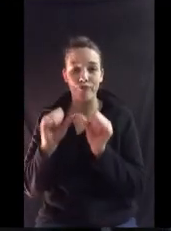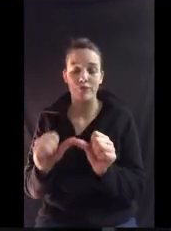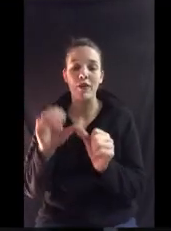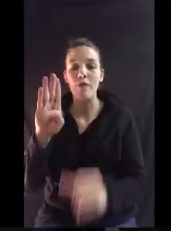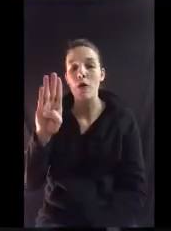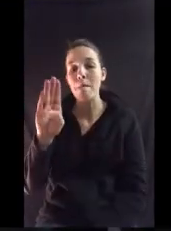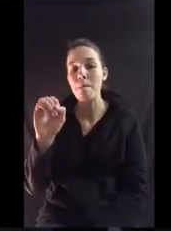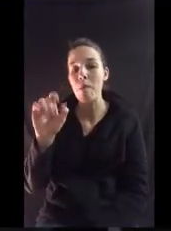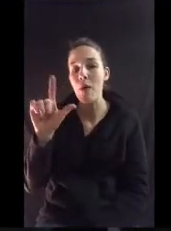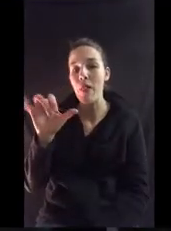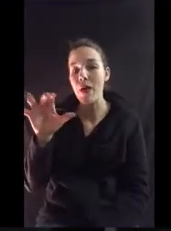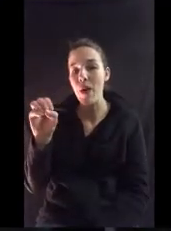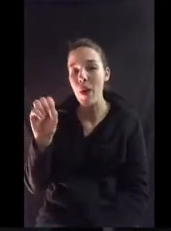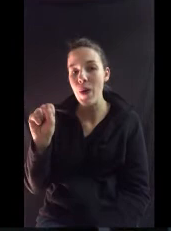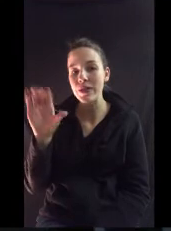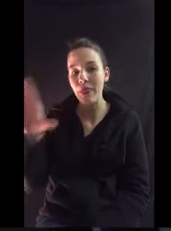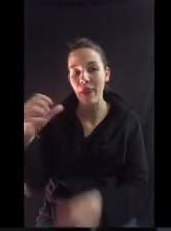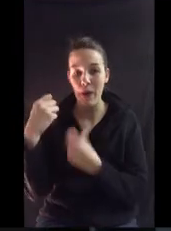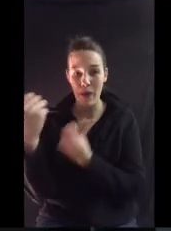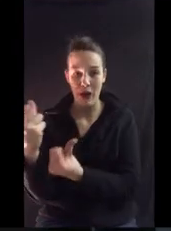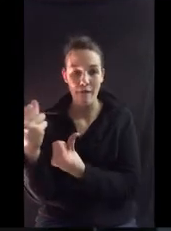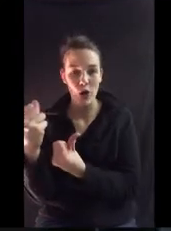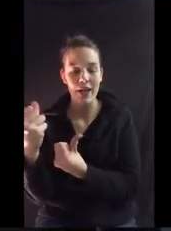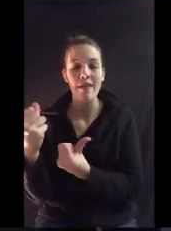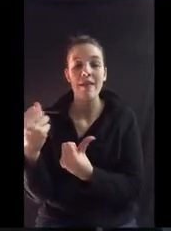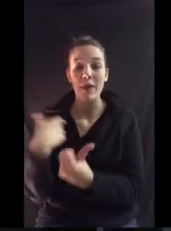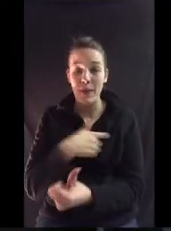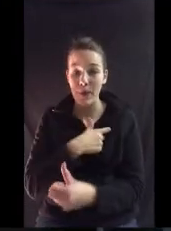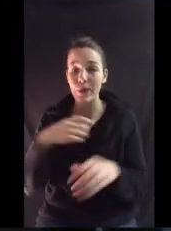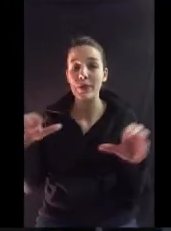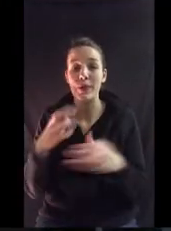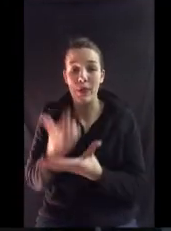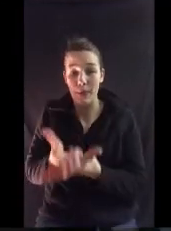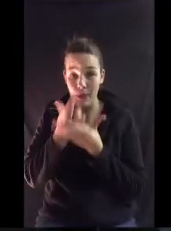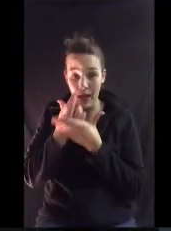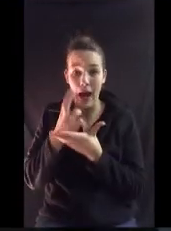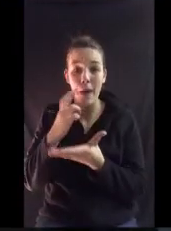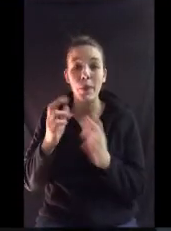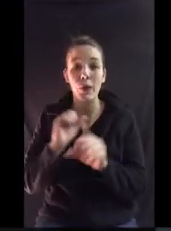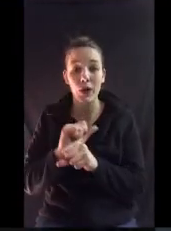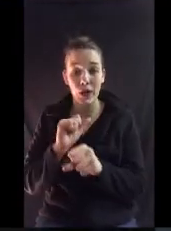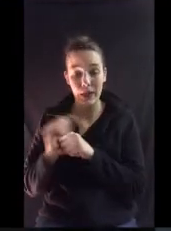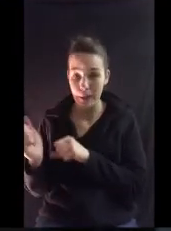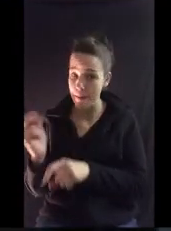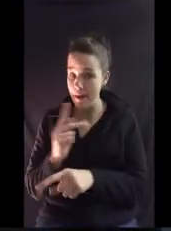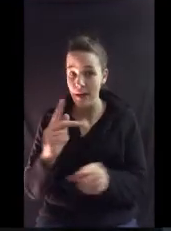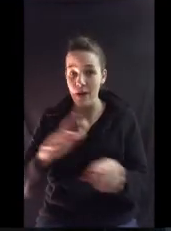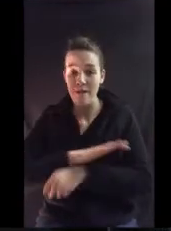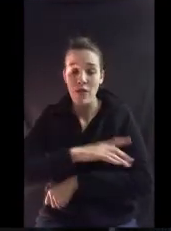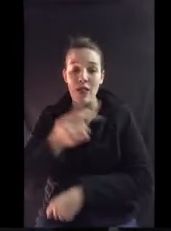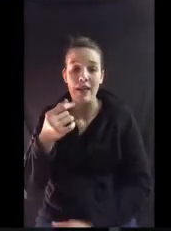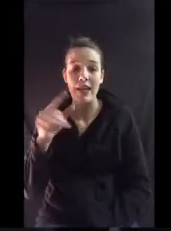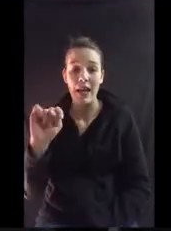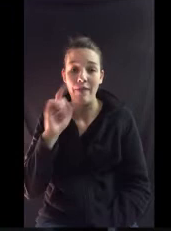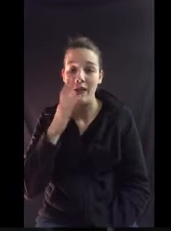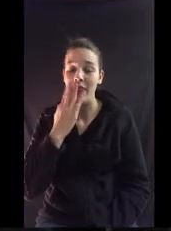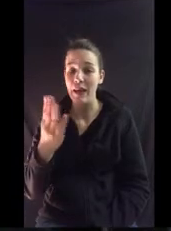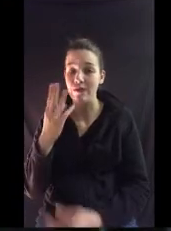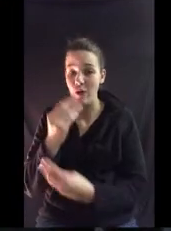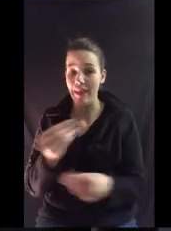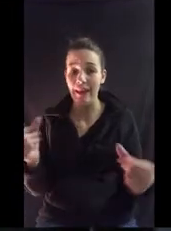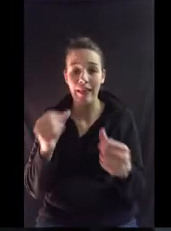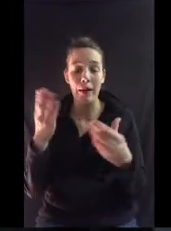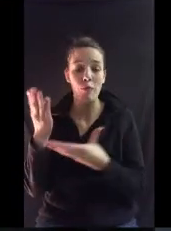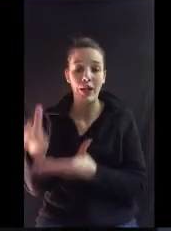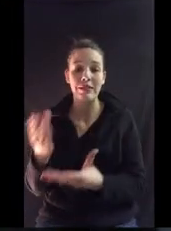also want to lift up continuing prayers for the Bolios and their recovery, and as they do their rehab work and get back into the fold, we give